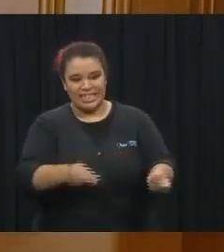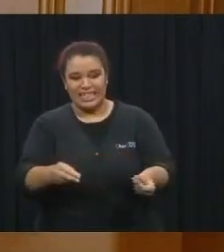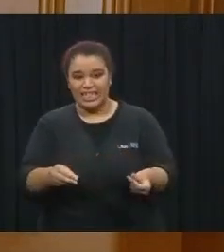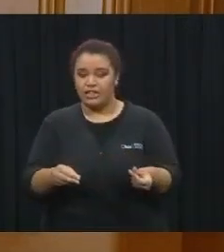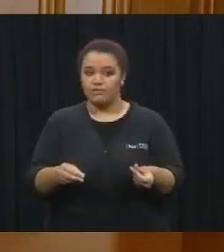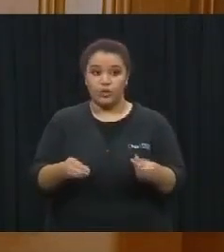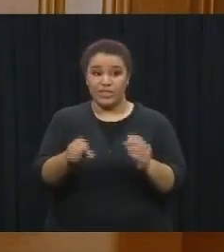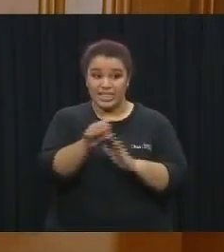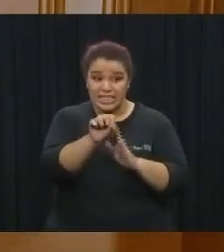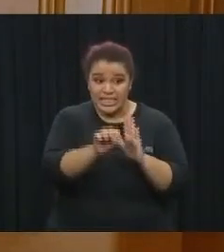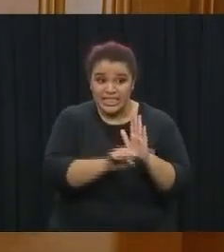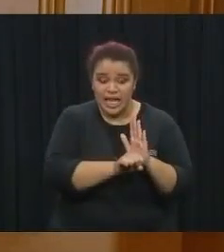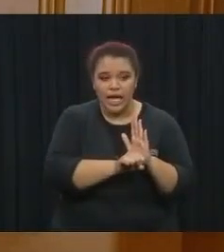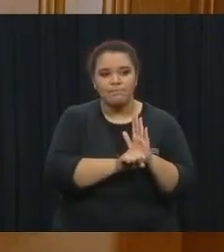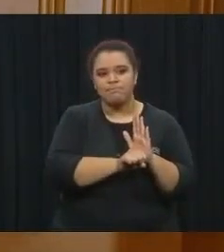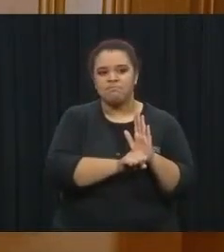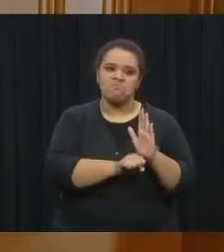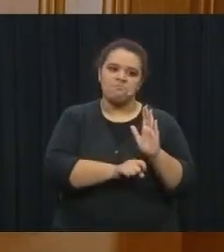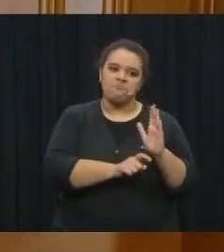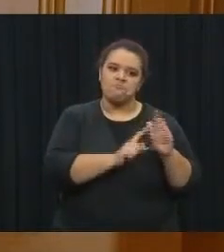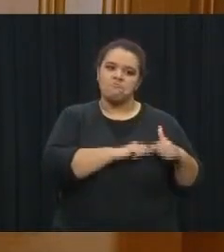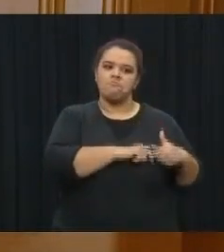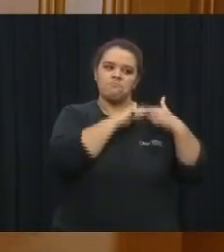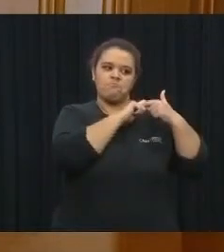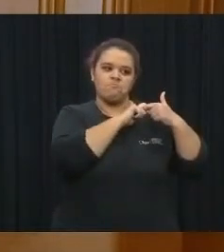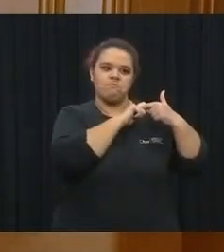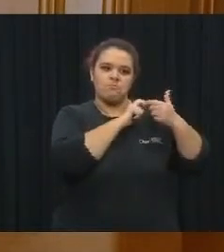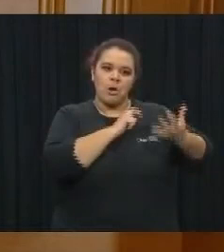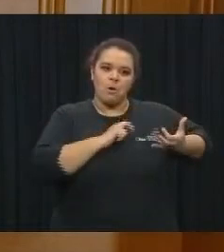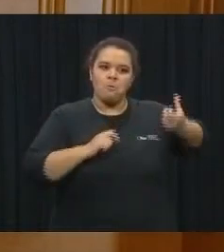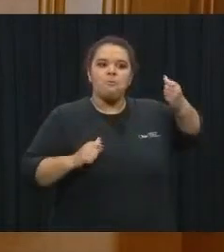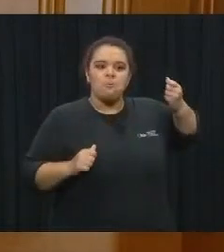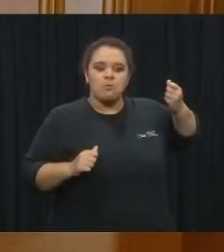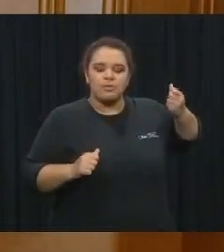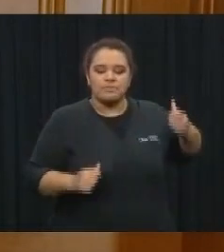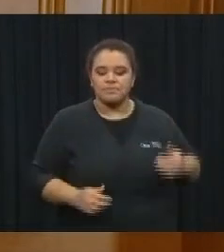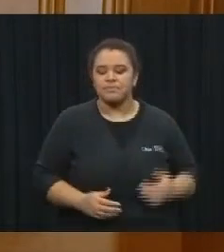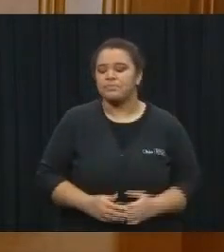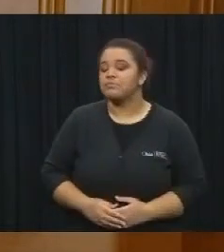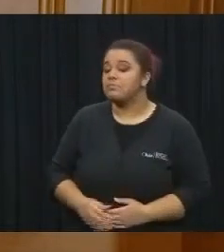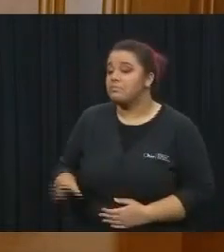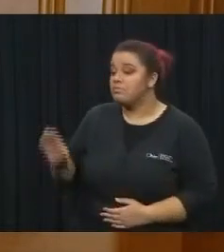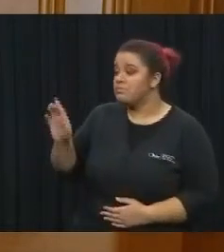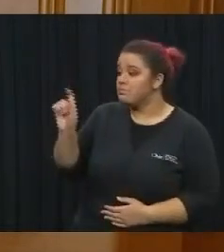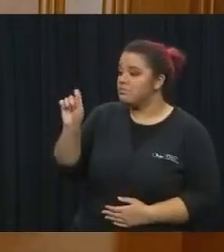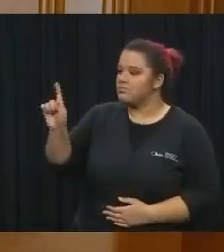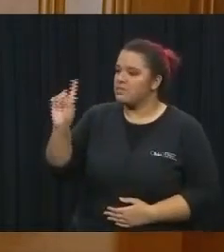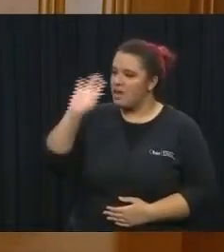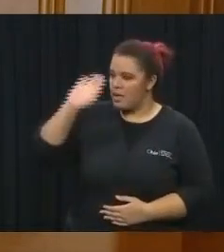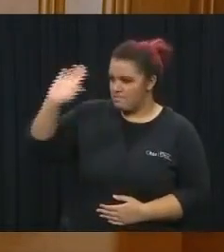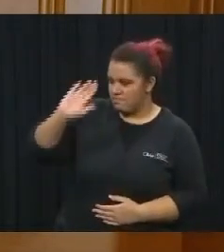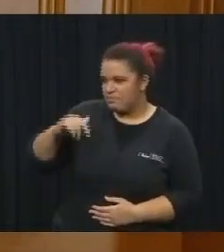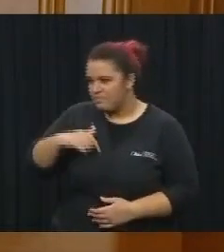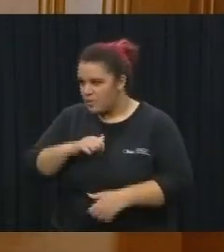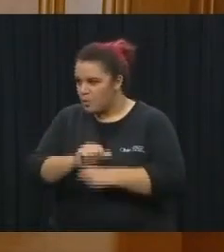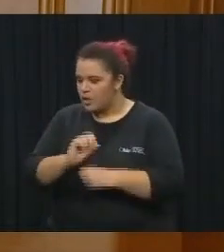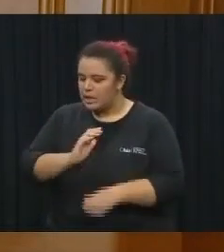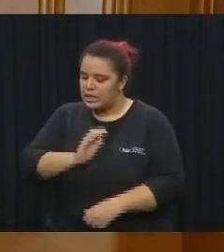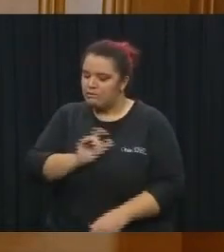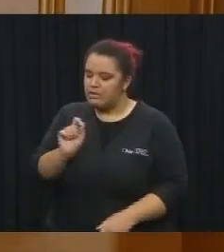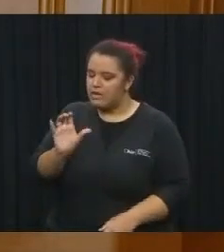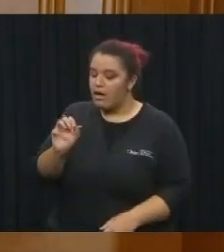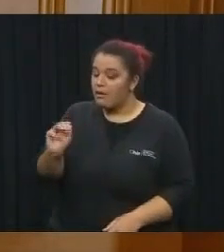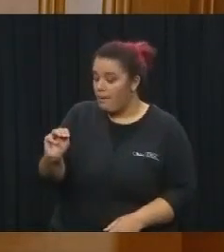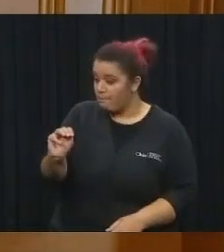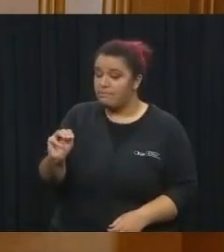Hi, Governor. Jeremy Pelzer, Cleveland.com. Obviously, there's no telling how long this pandemic's going to last, but what are your